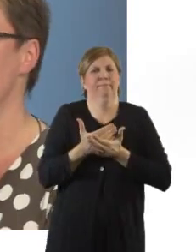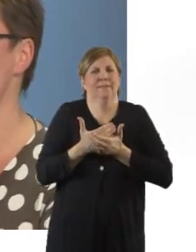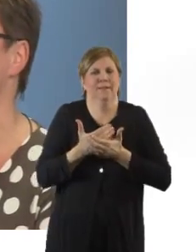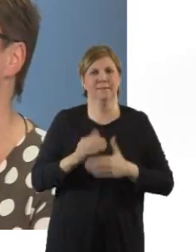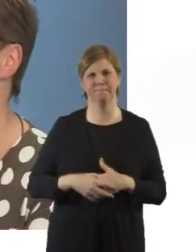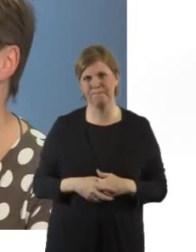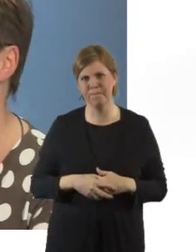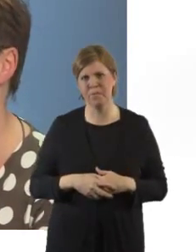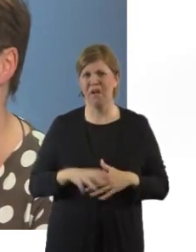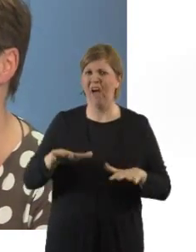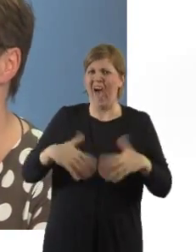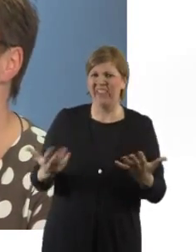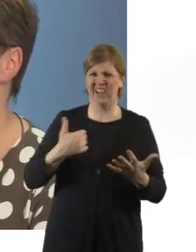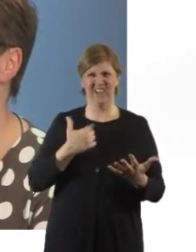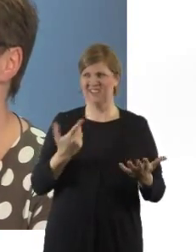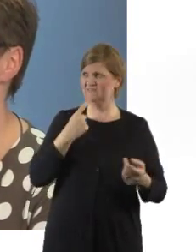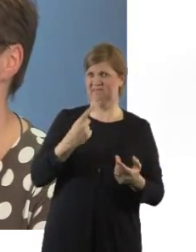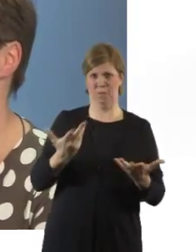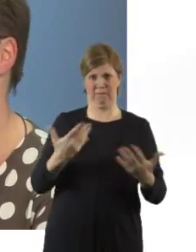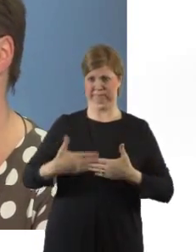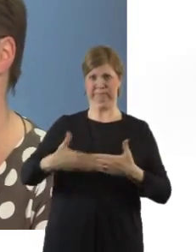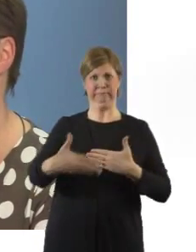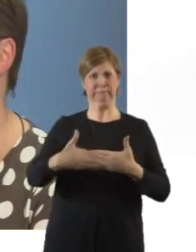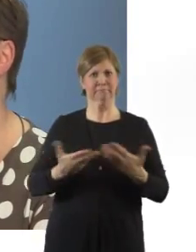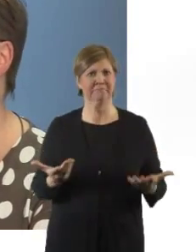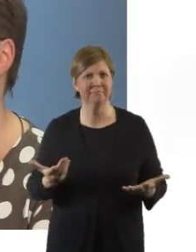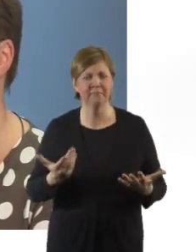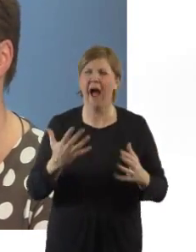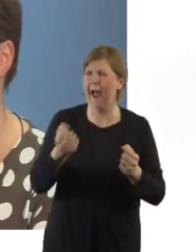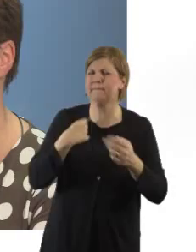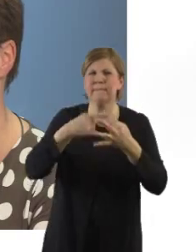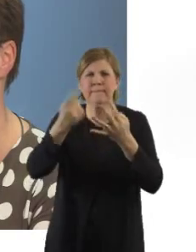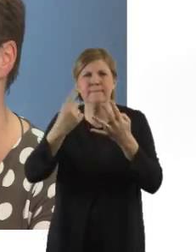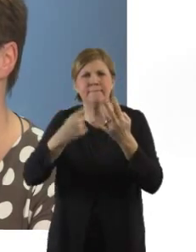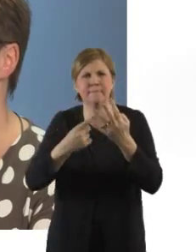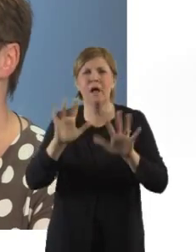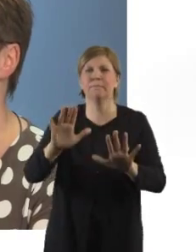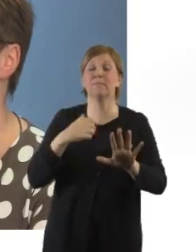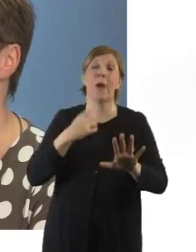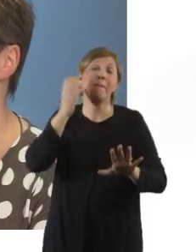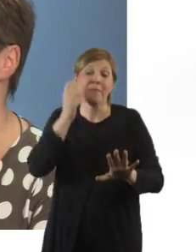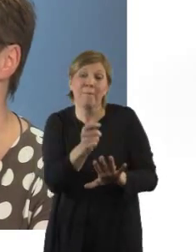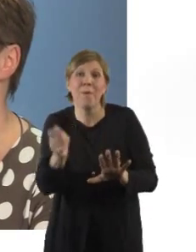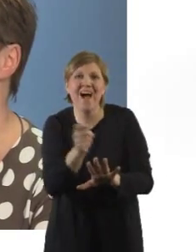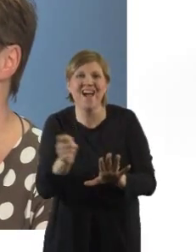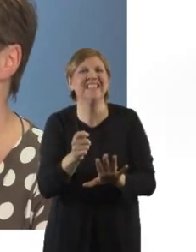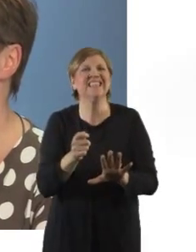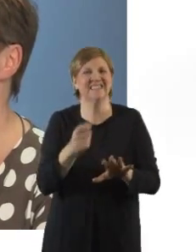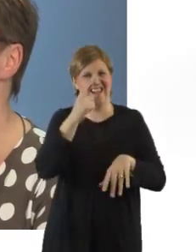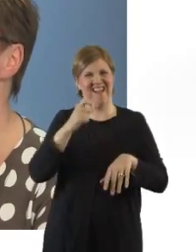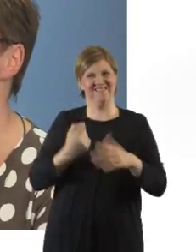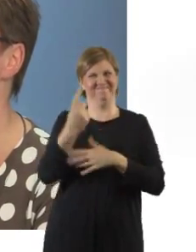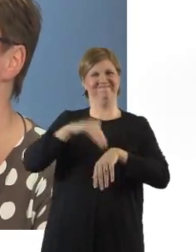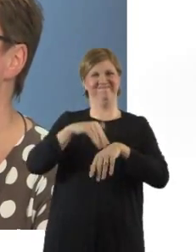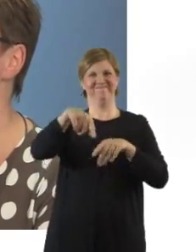points. Firstly, mobile phones. They can affect some of our equipment, so we would want them to be switched off. There are some places within the unit